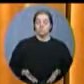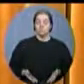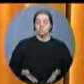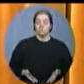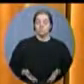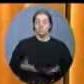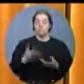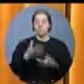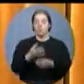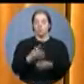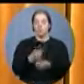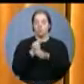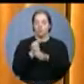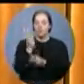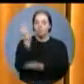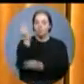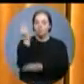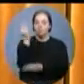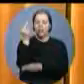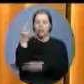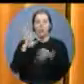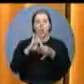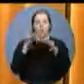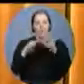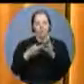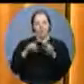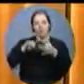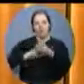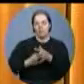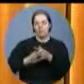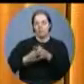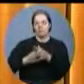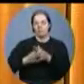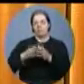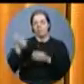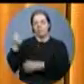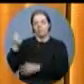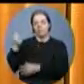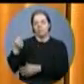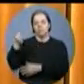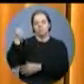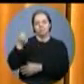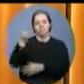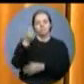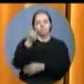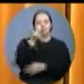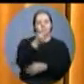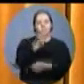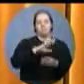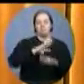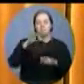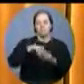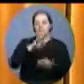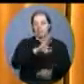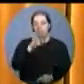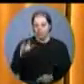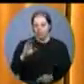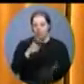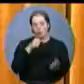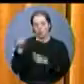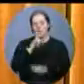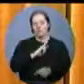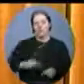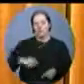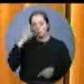morning and will make its way across Canada and back to Vancouver on February 12th for the opening ceremony. Can the parliamentary